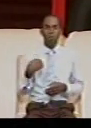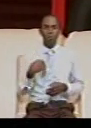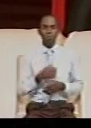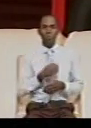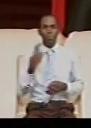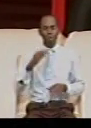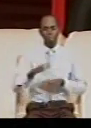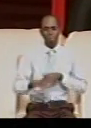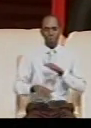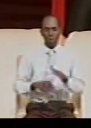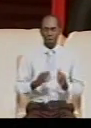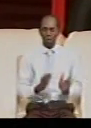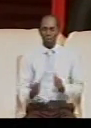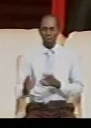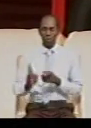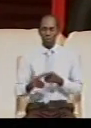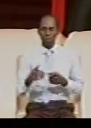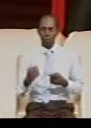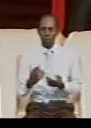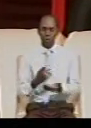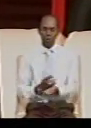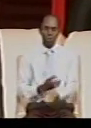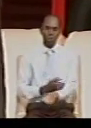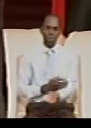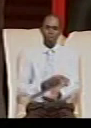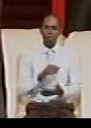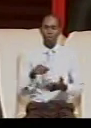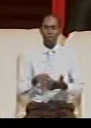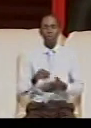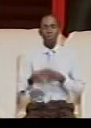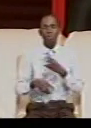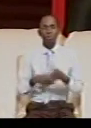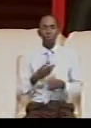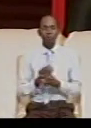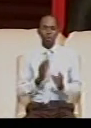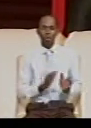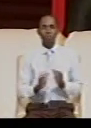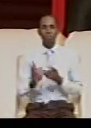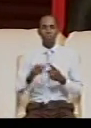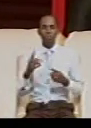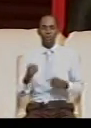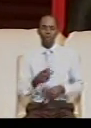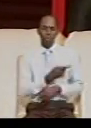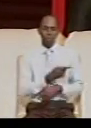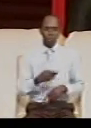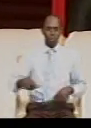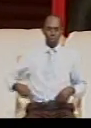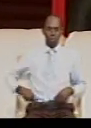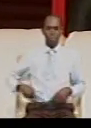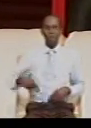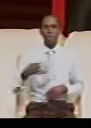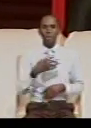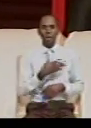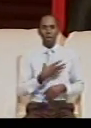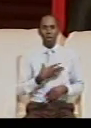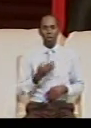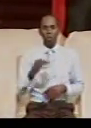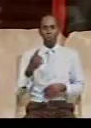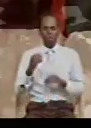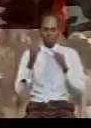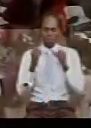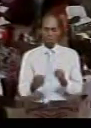course of this world, according to the prince of the power of the air. It's talking about the power of